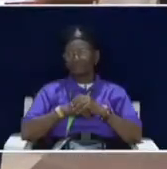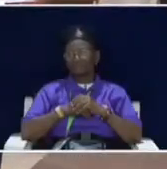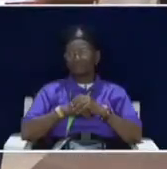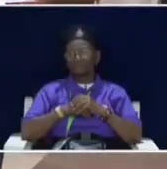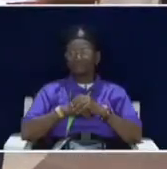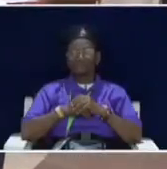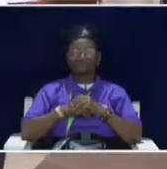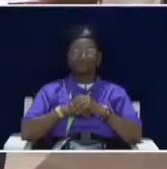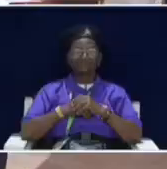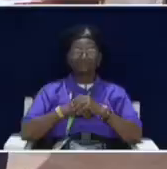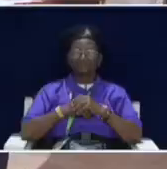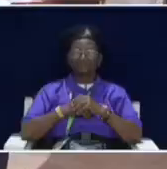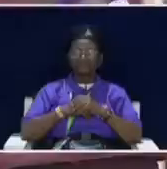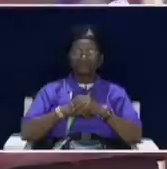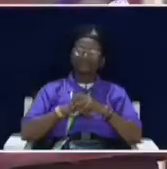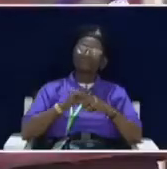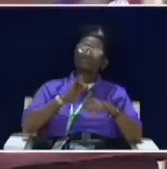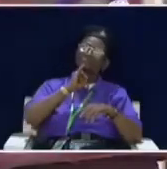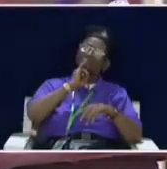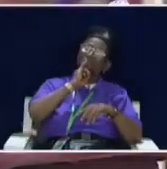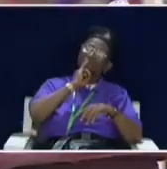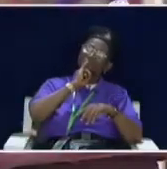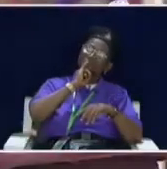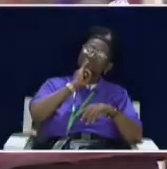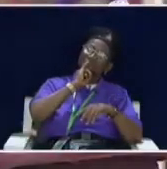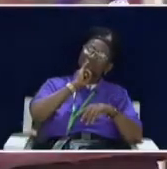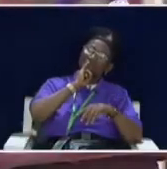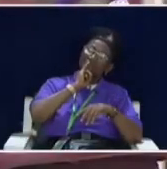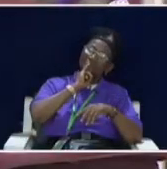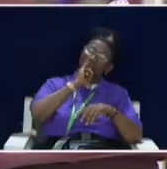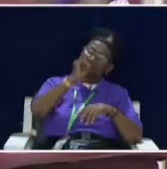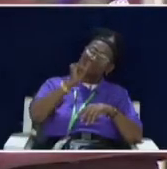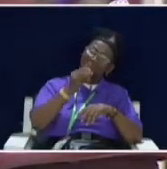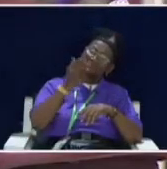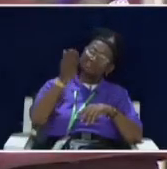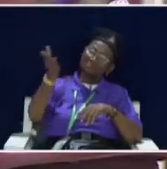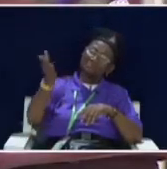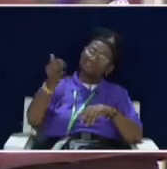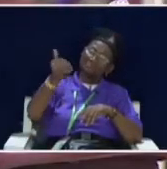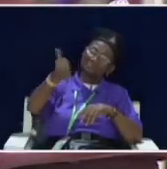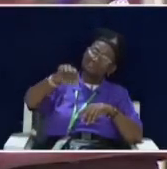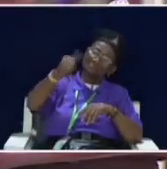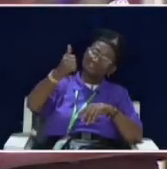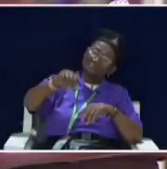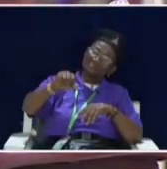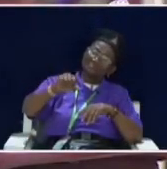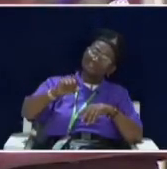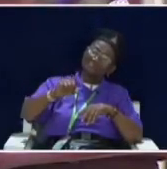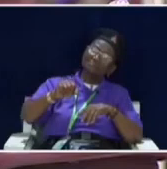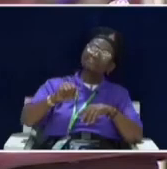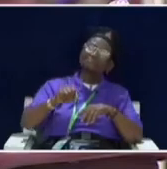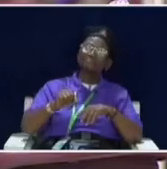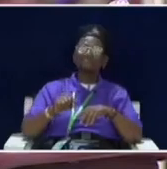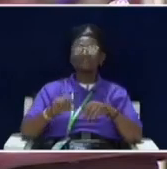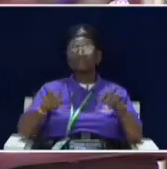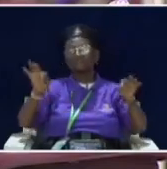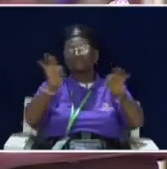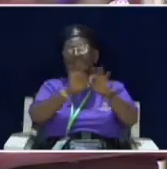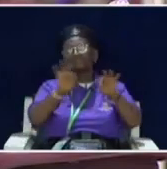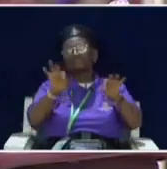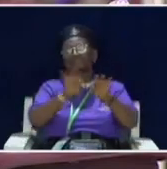Is there any major project in the church that I can take care